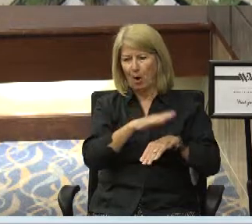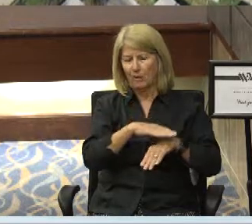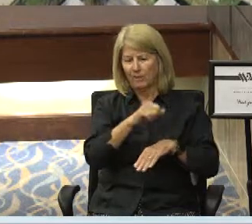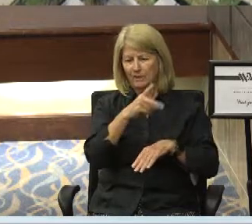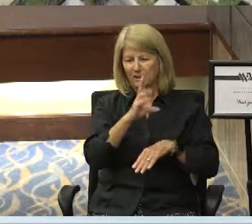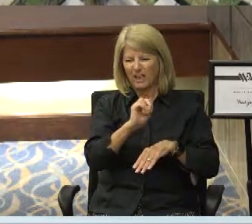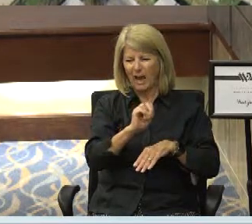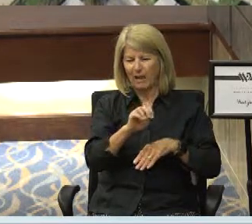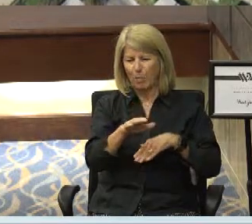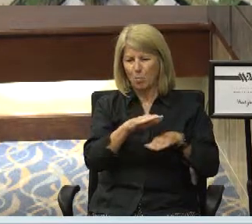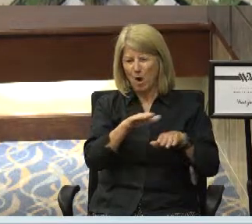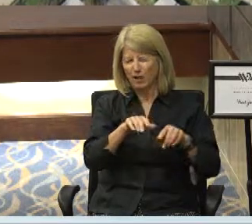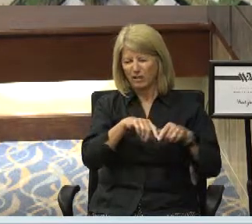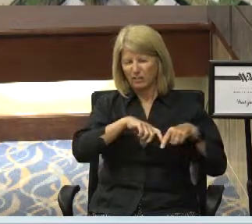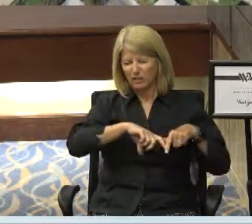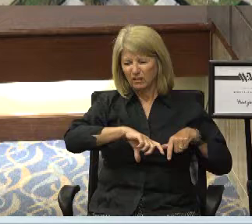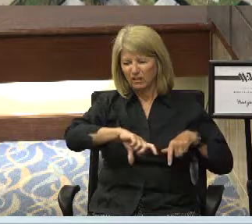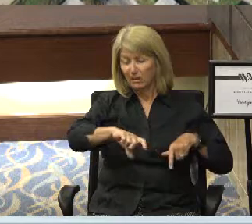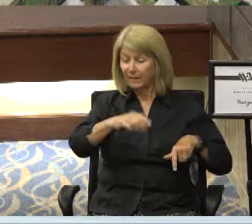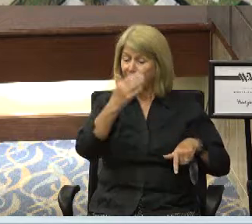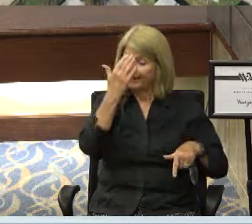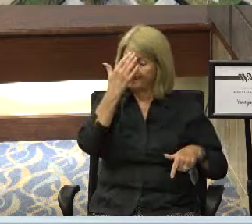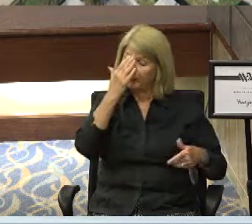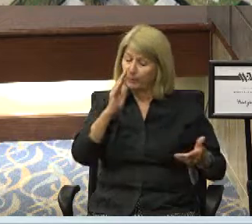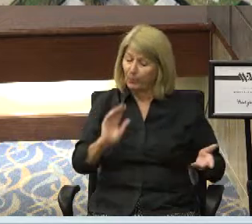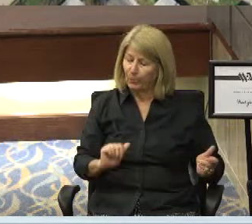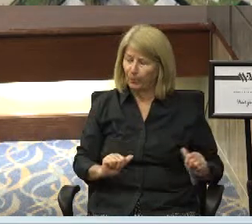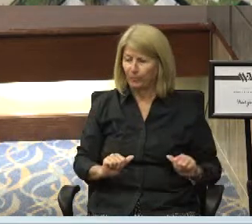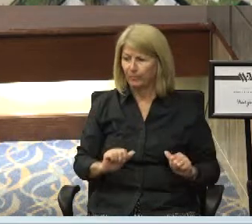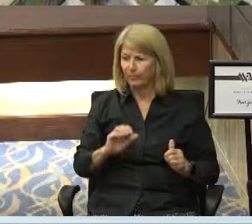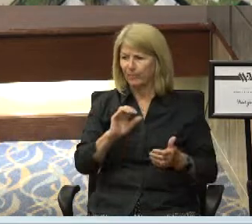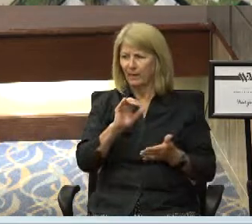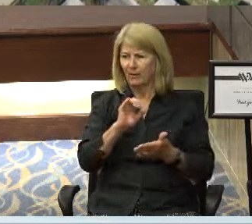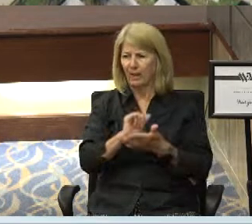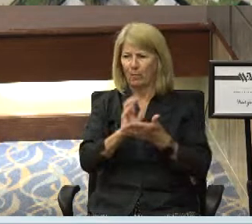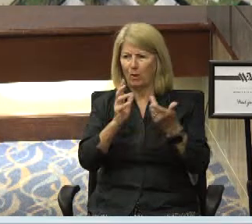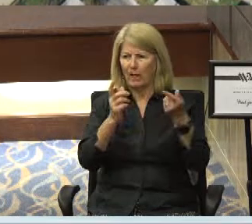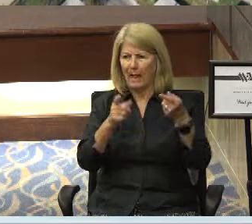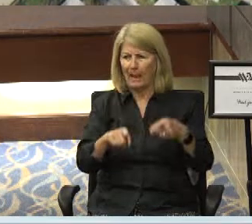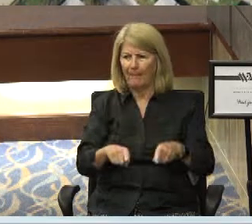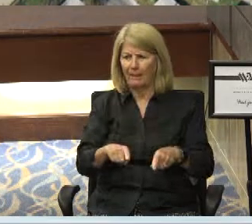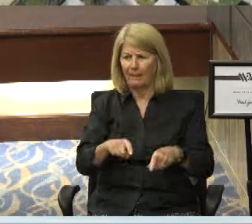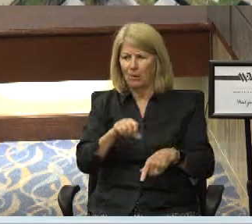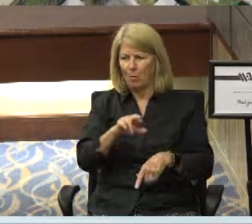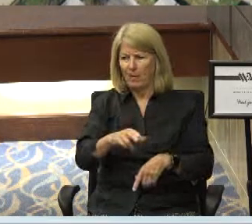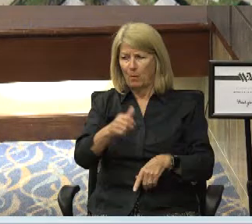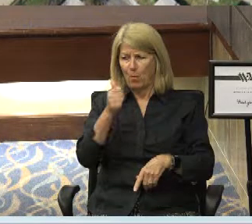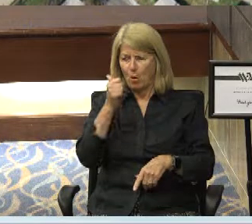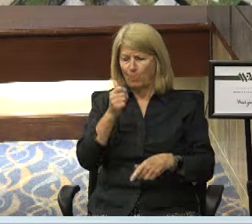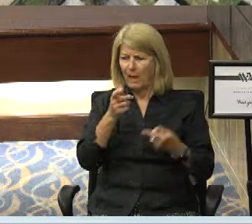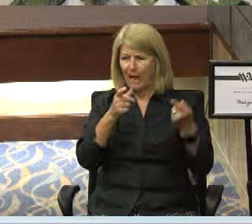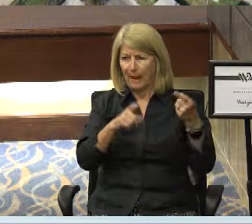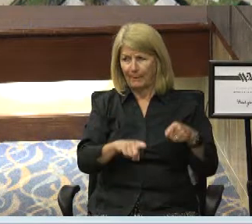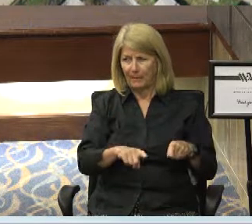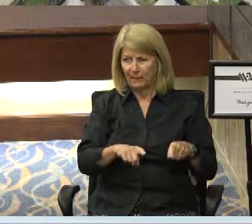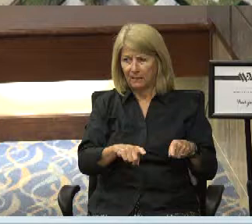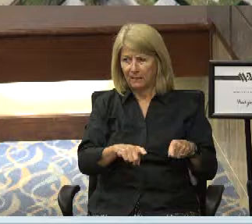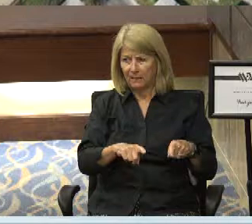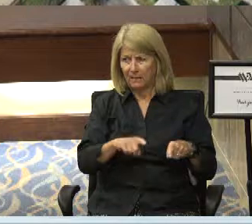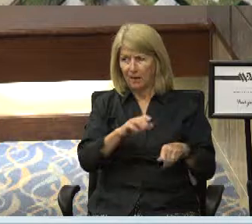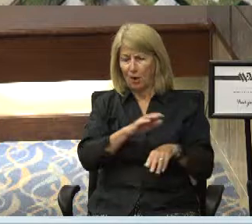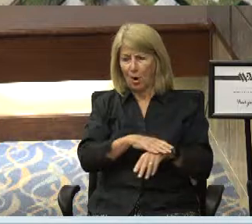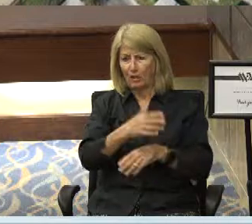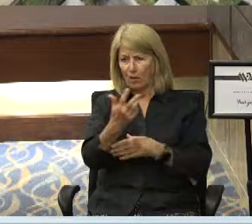And I don't know that that will be happening or that won't be happening there